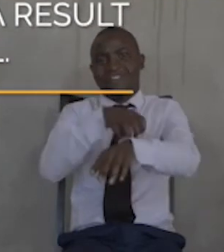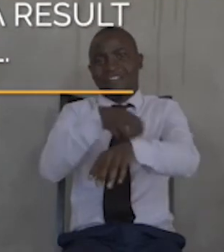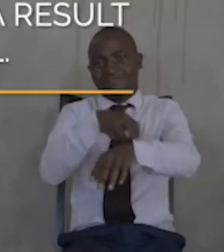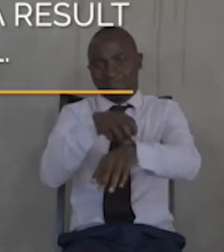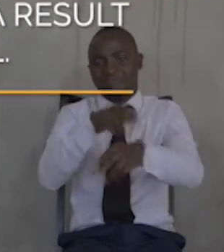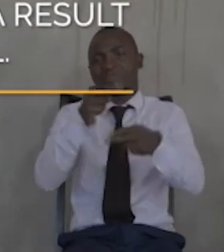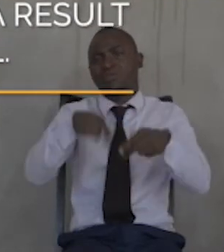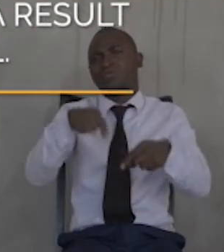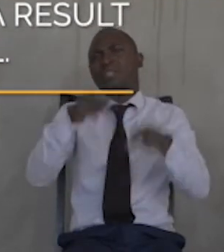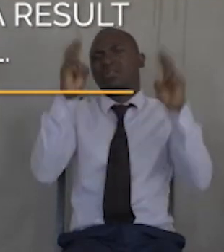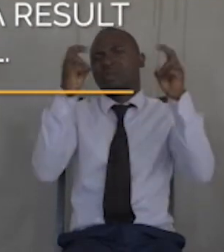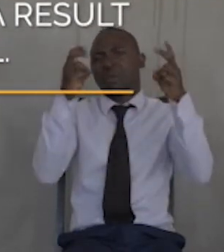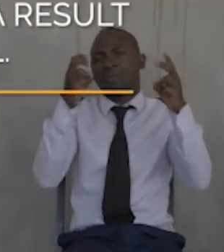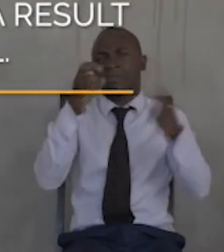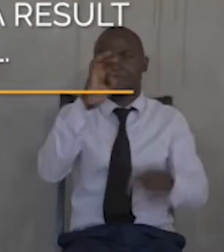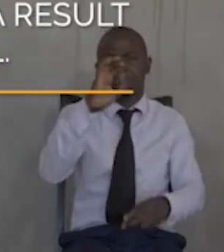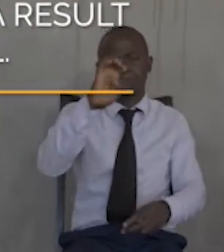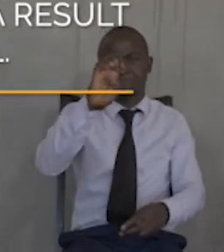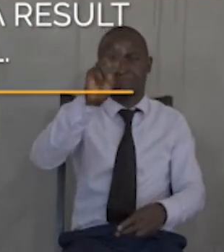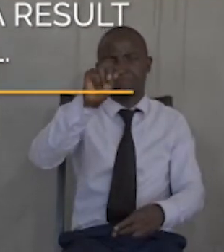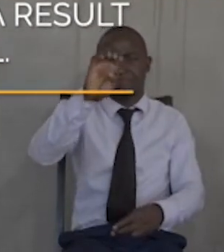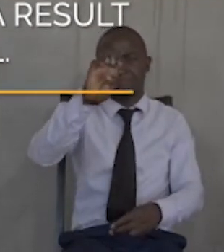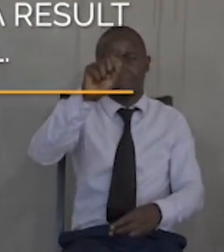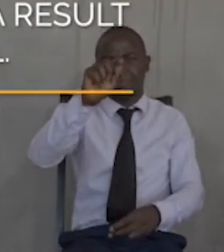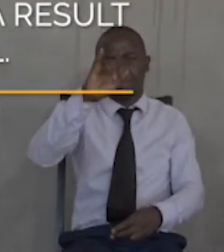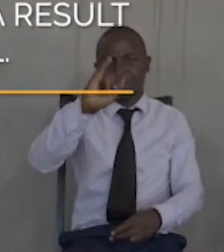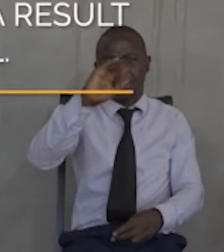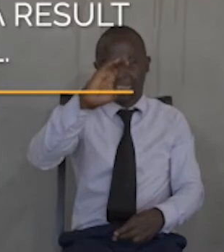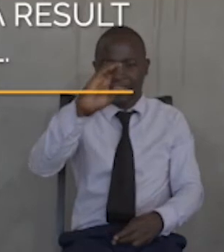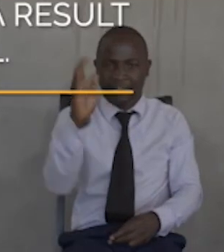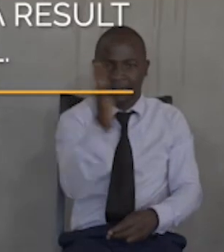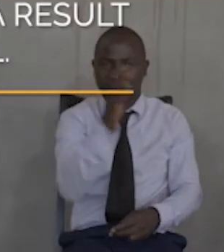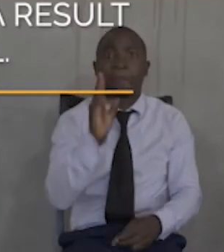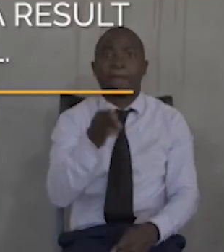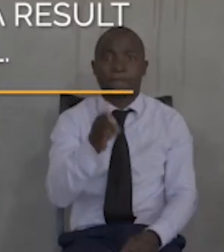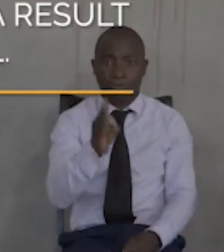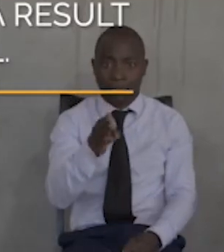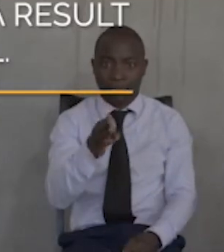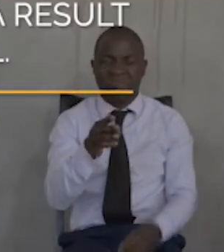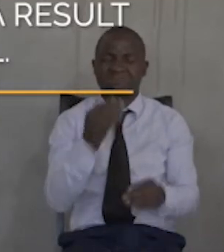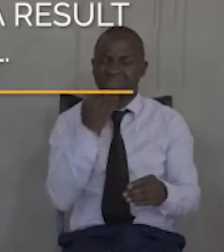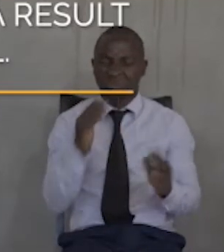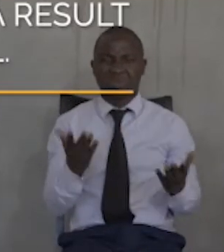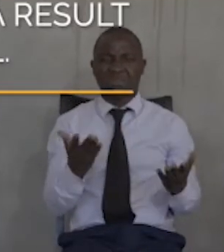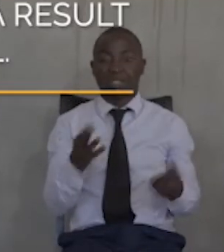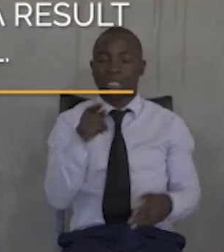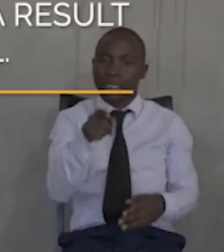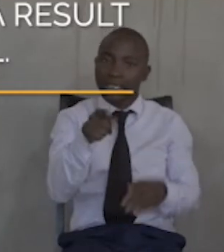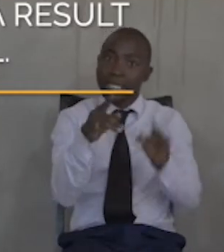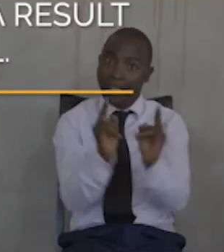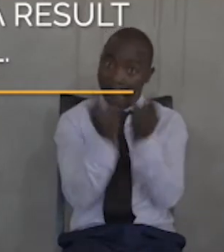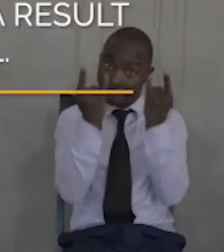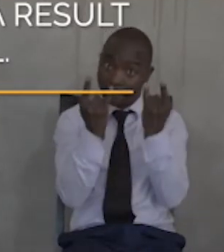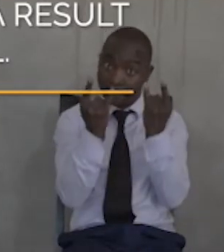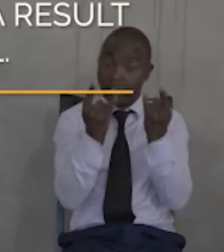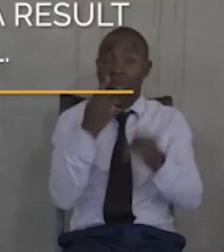I will start by defining what a genetic disorder is. It is a condition that occurs as a result